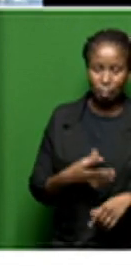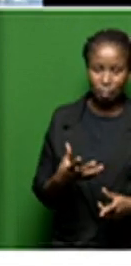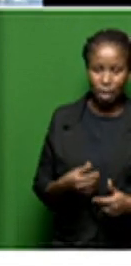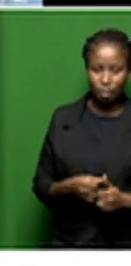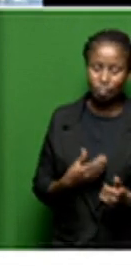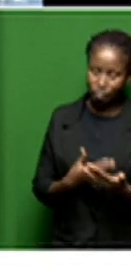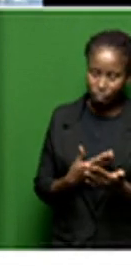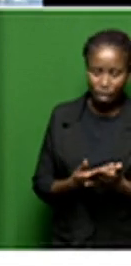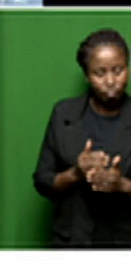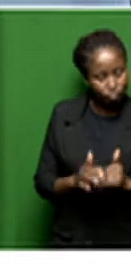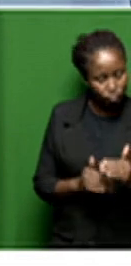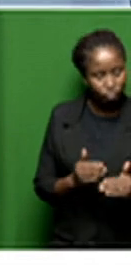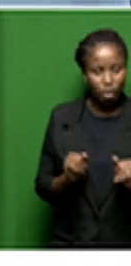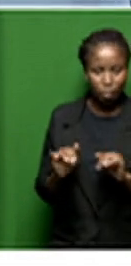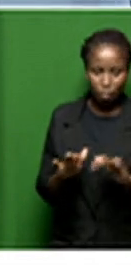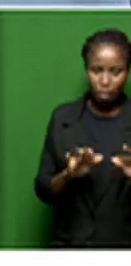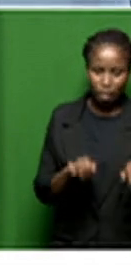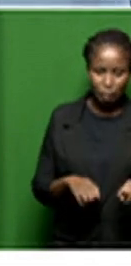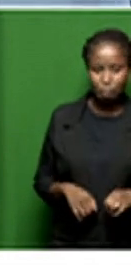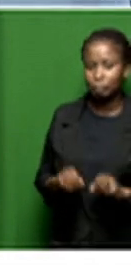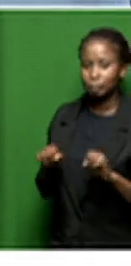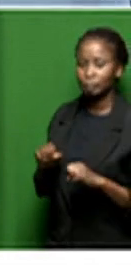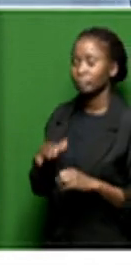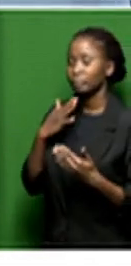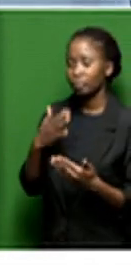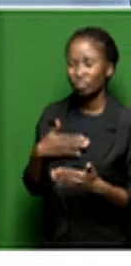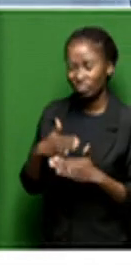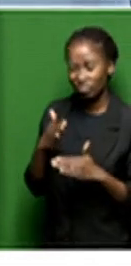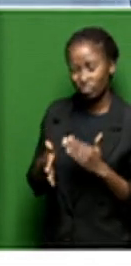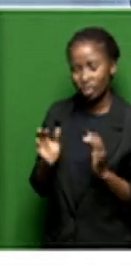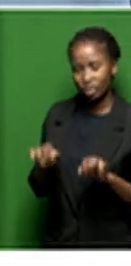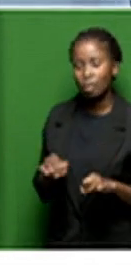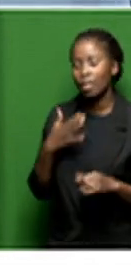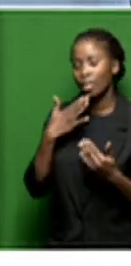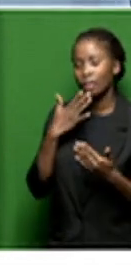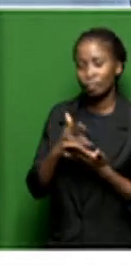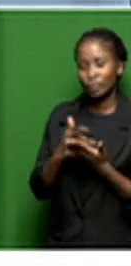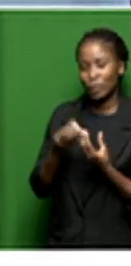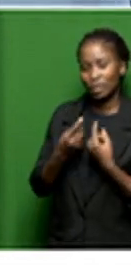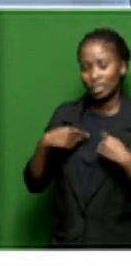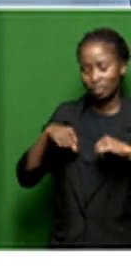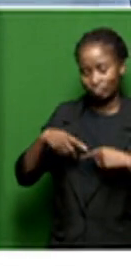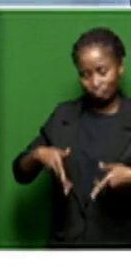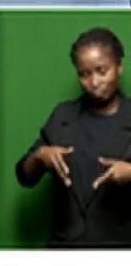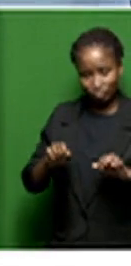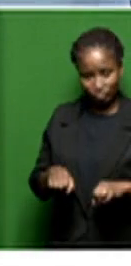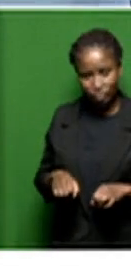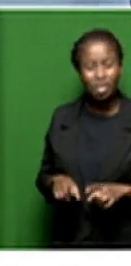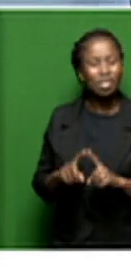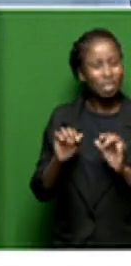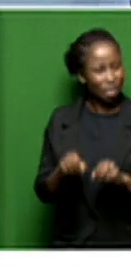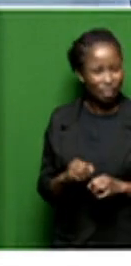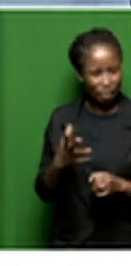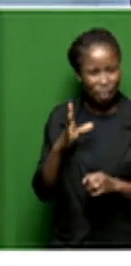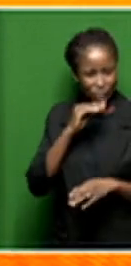started late. Yeah. All right, I've got to leave it there, unfortunately. But thanks so much for talking to us here on the programme. And just